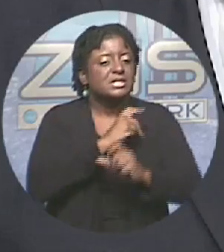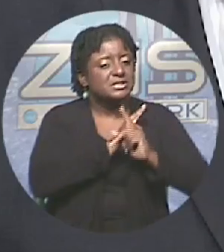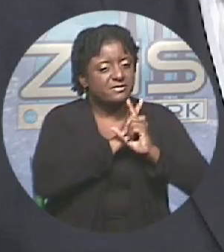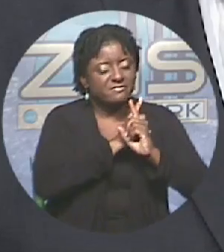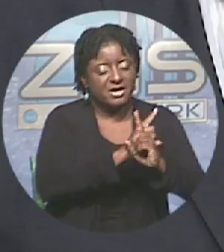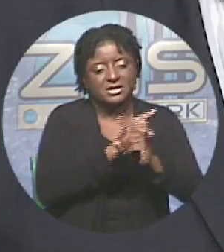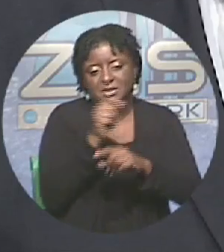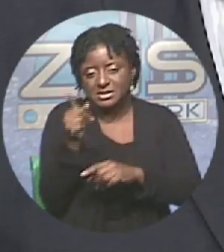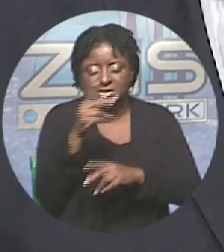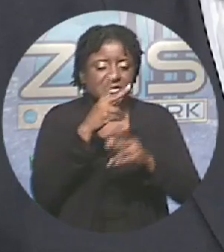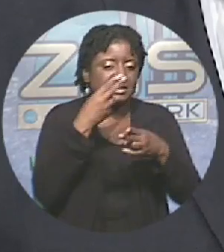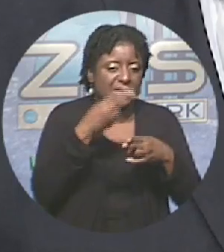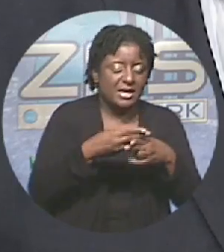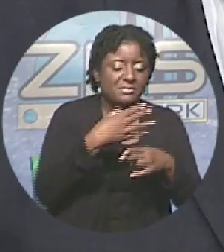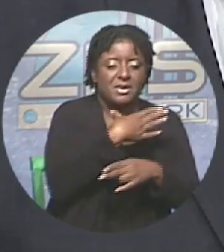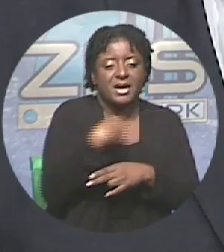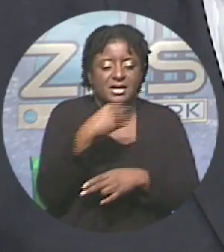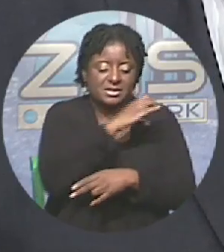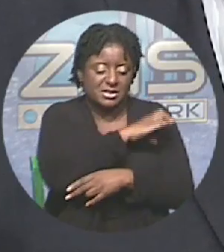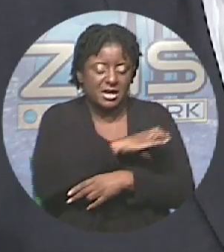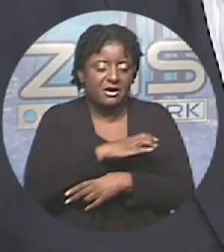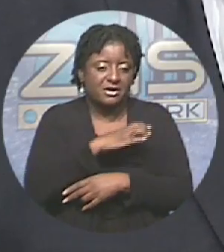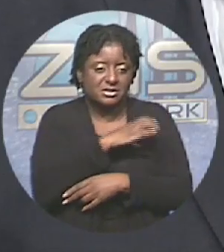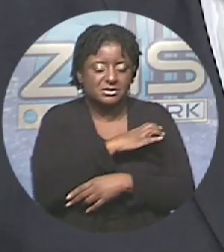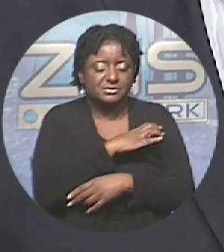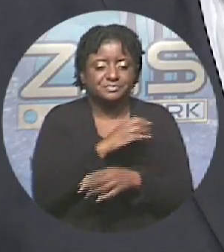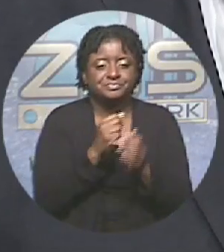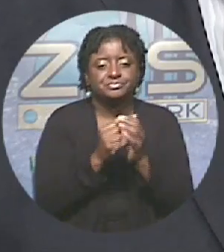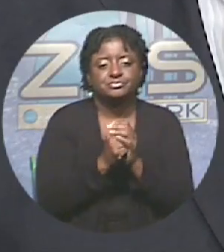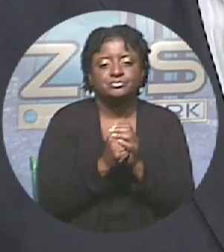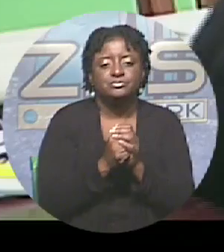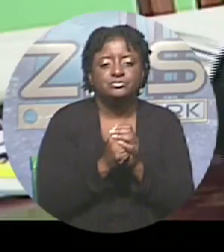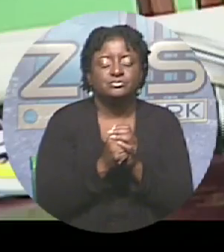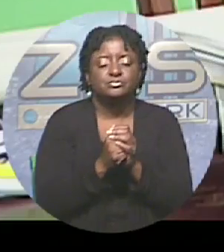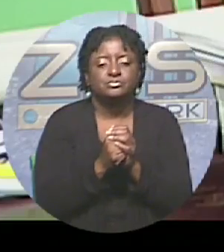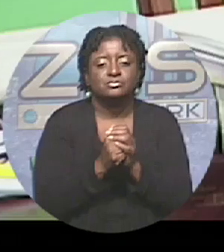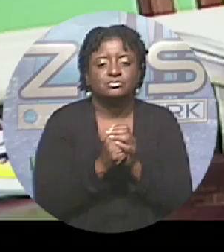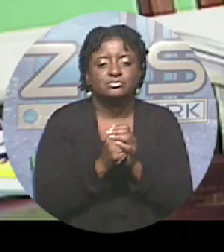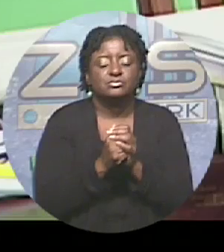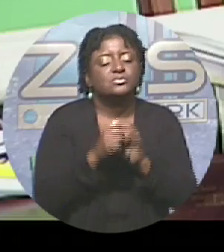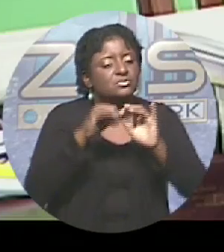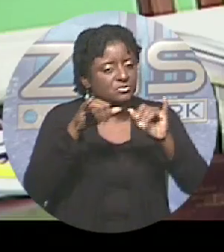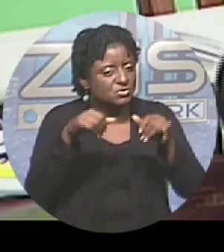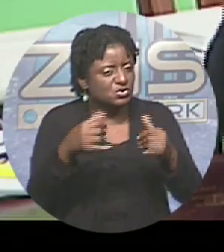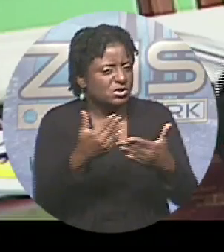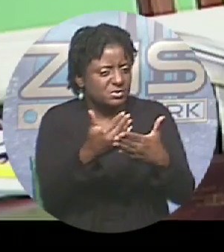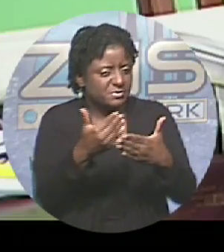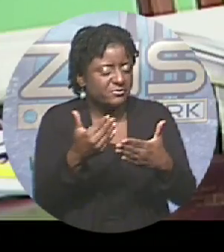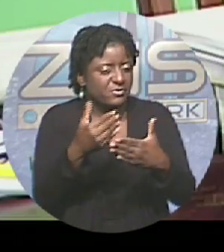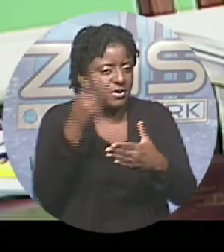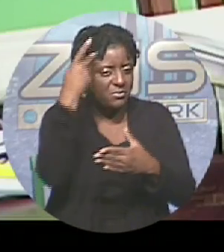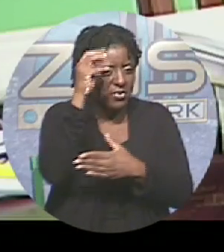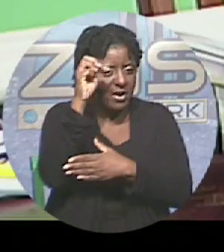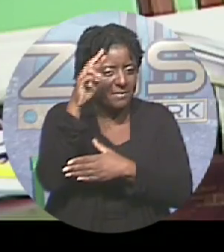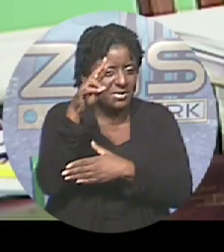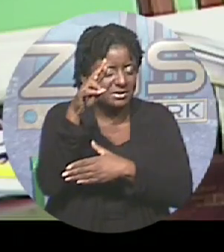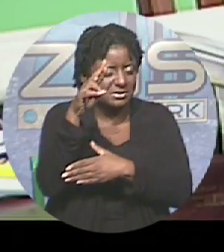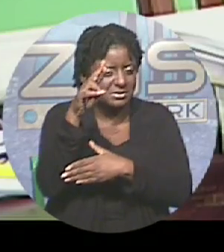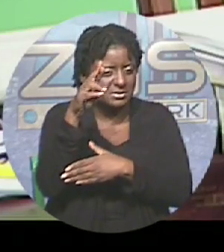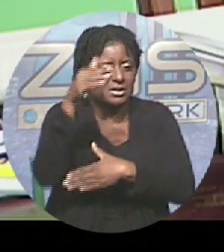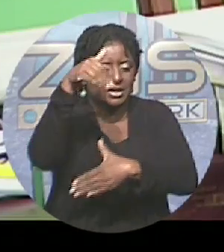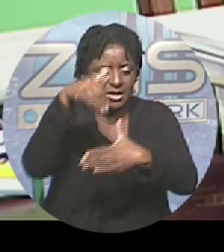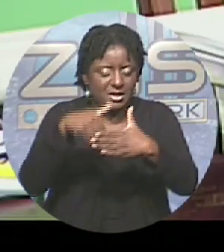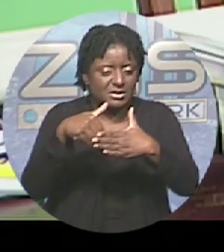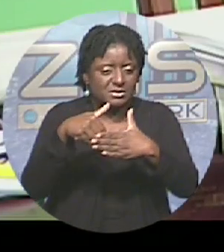Janae Noel Ferguson covered House proceedings as the drama unfolded. Just before the Prime Minister took the office of Prime Minister